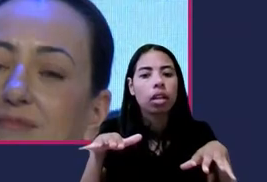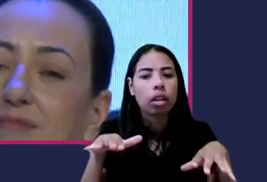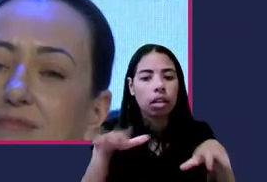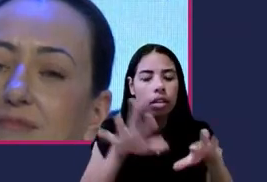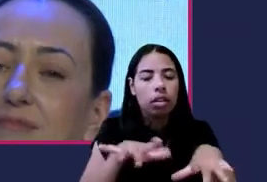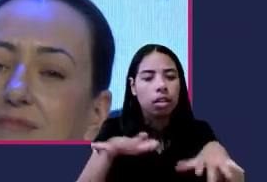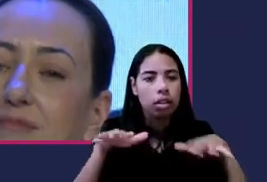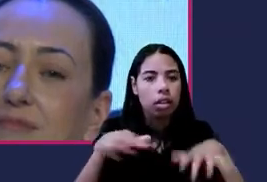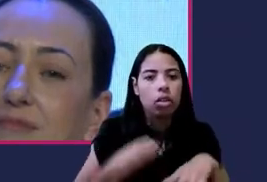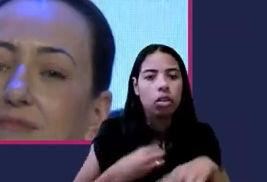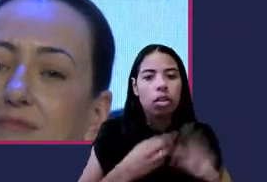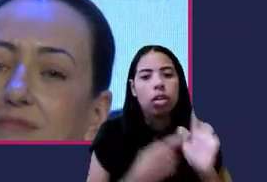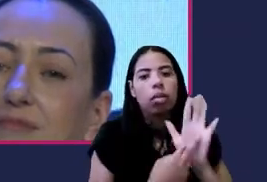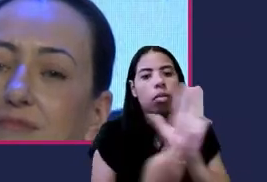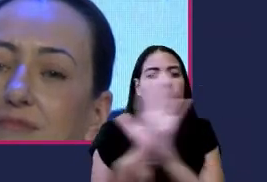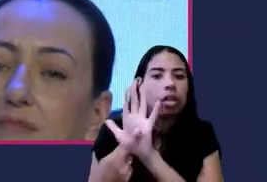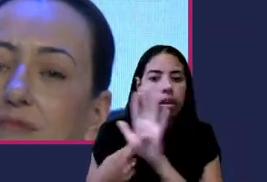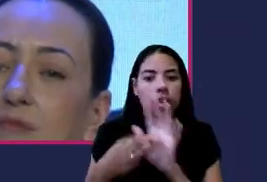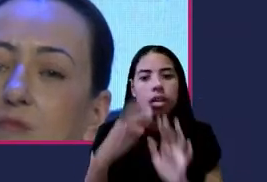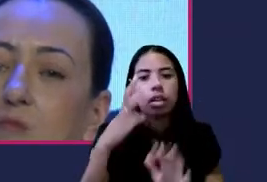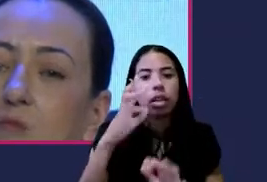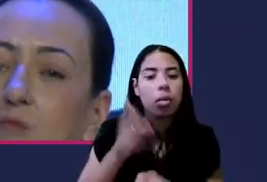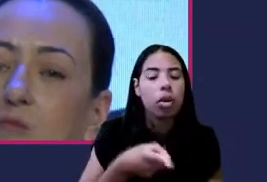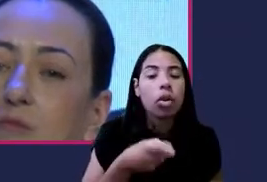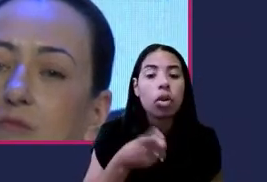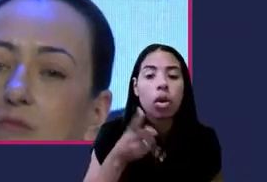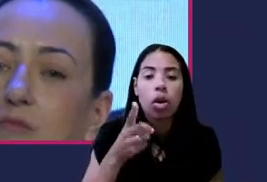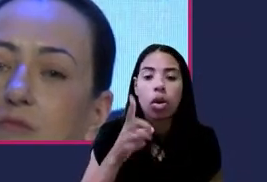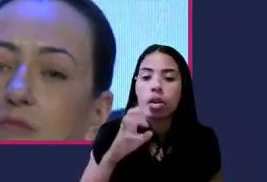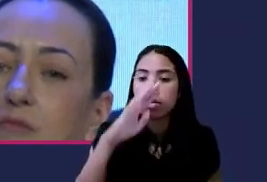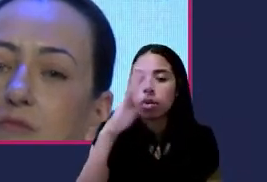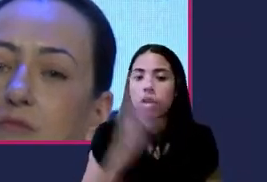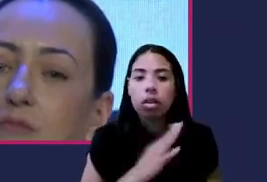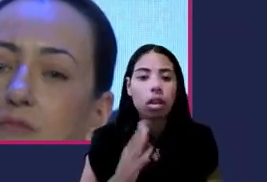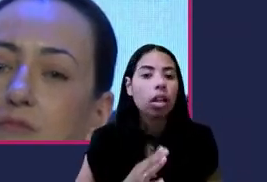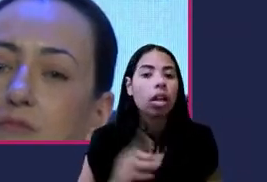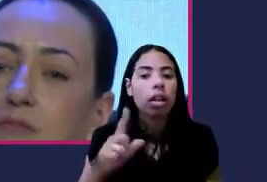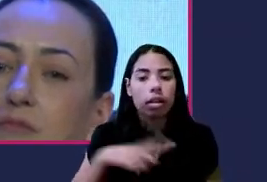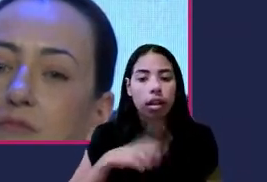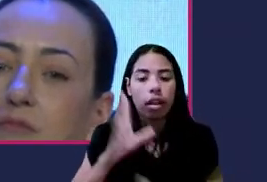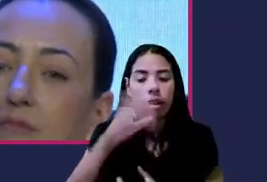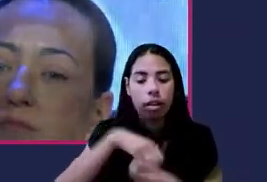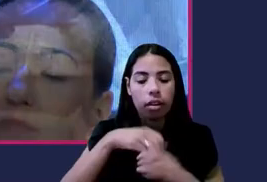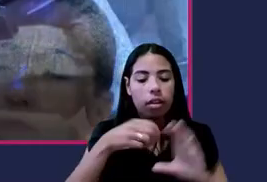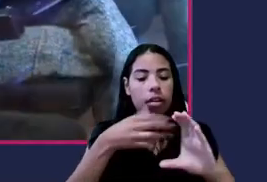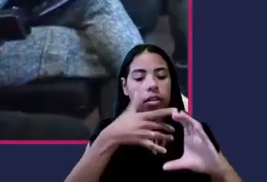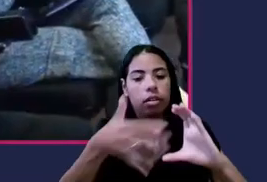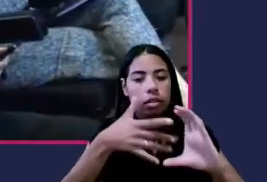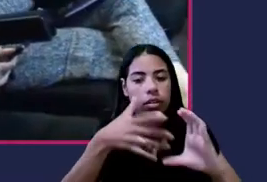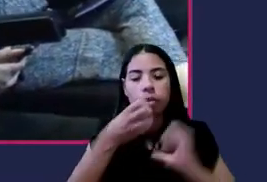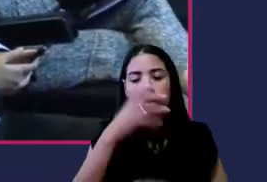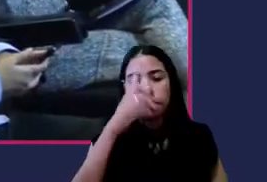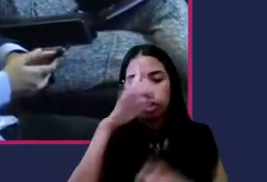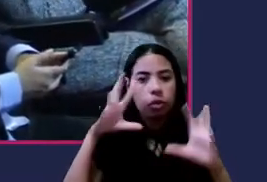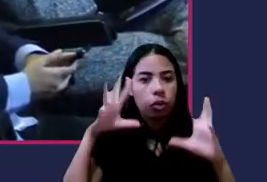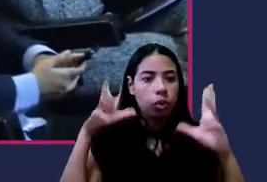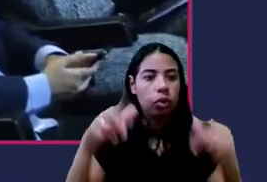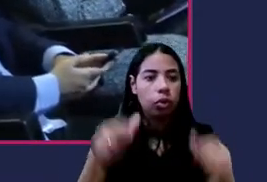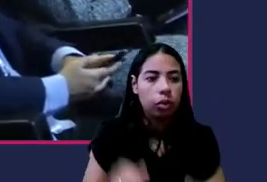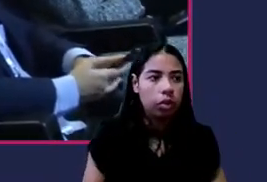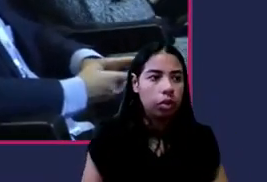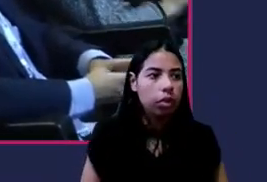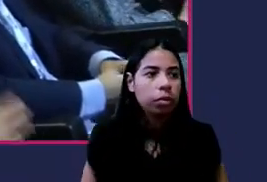this highly qualified roundtable and to speak in front of this great audience, which